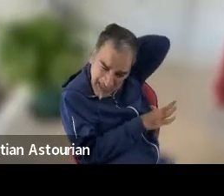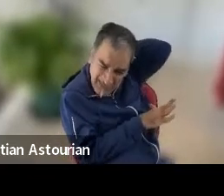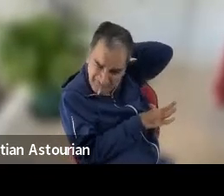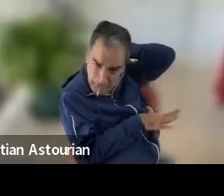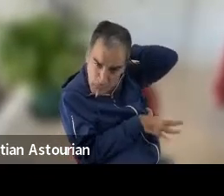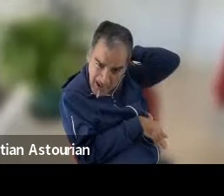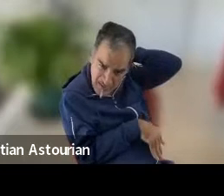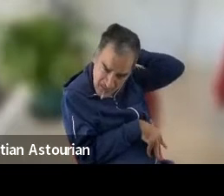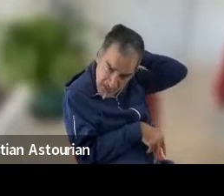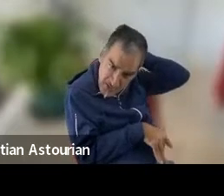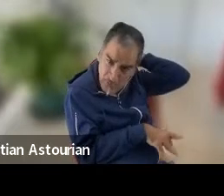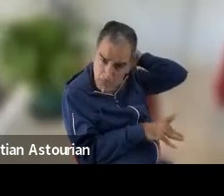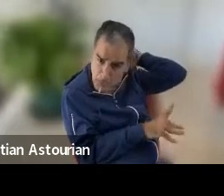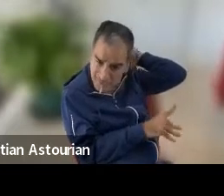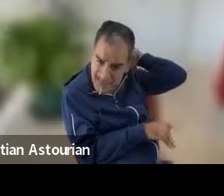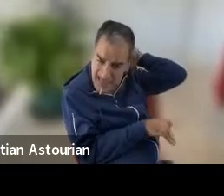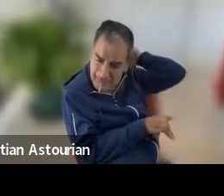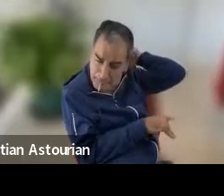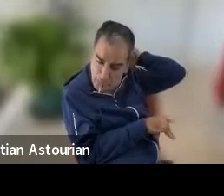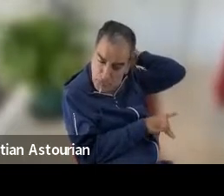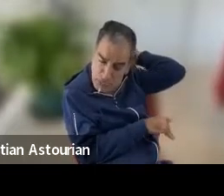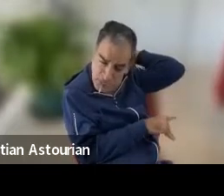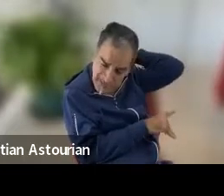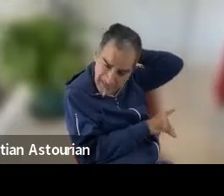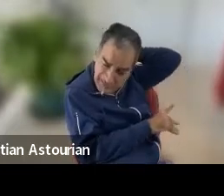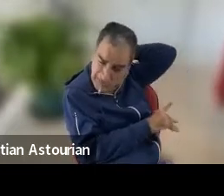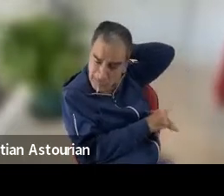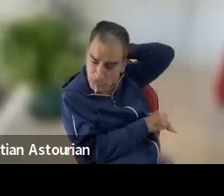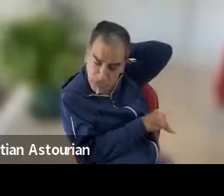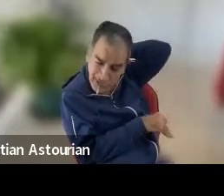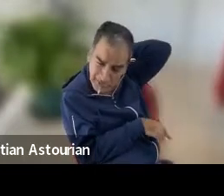not everyone was able to